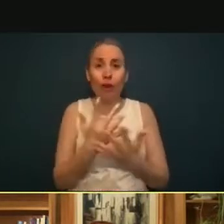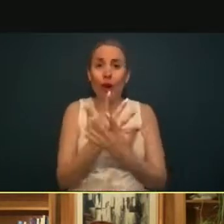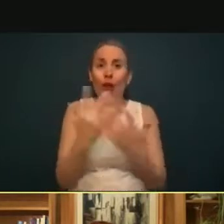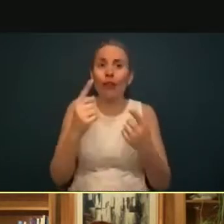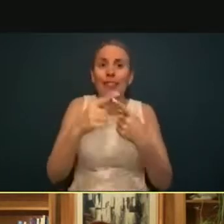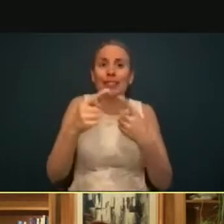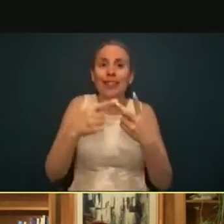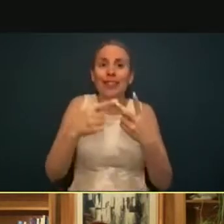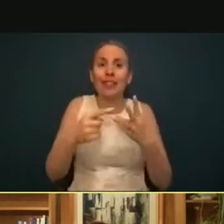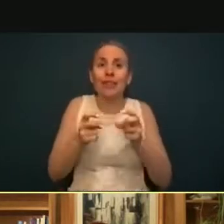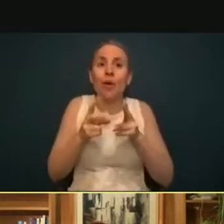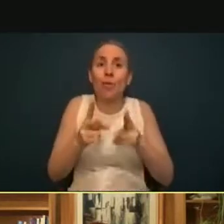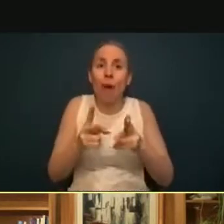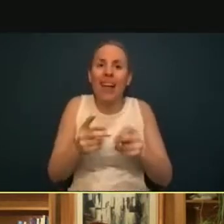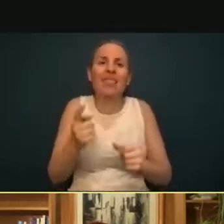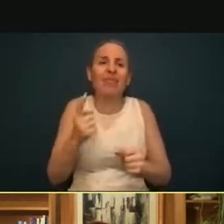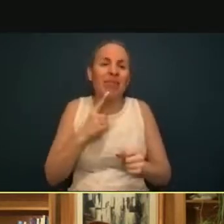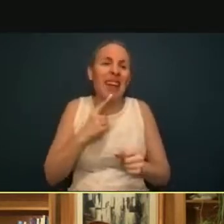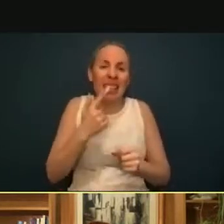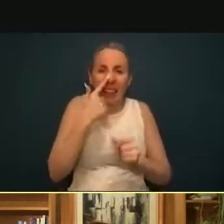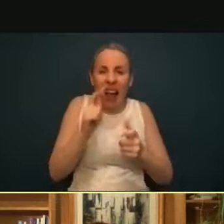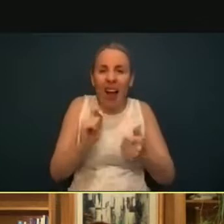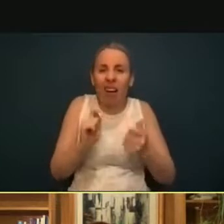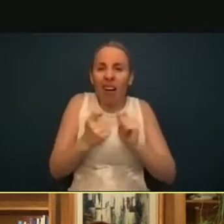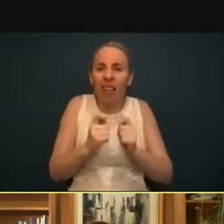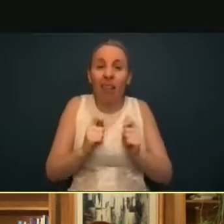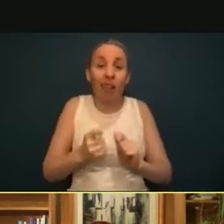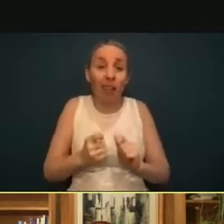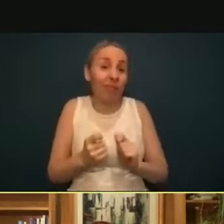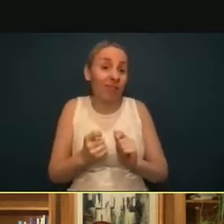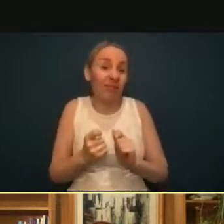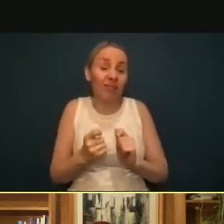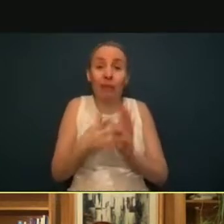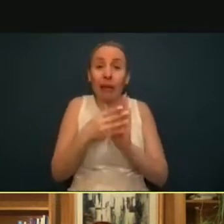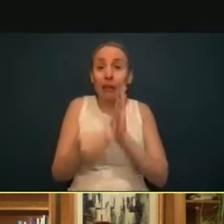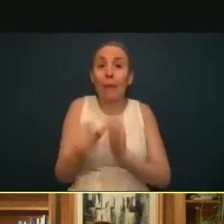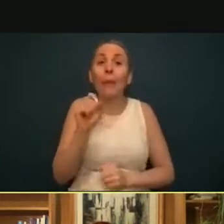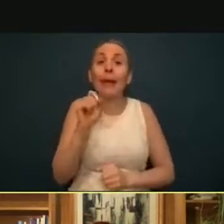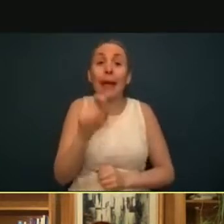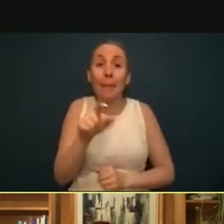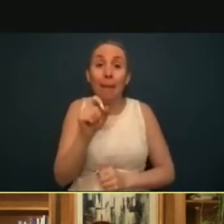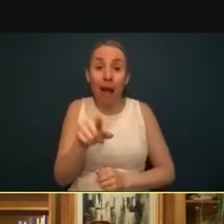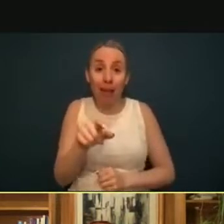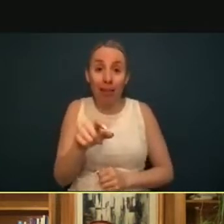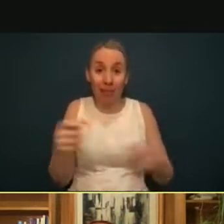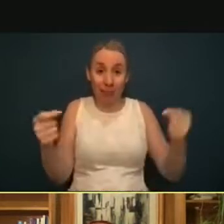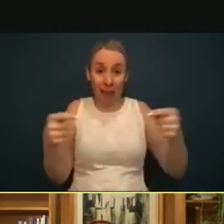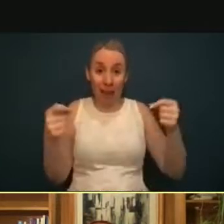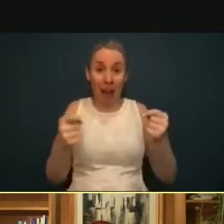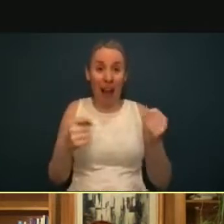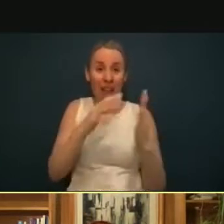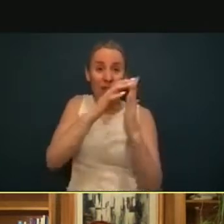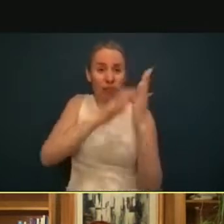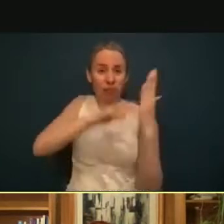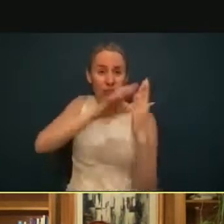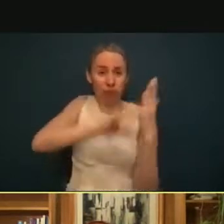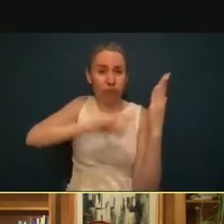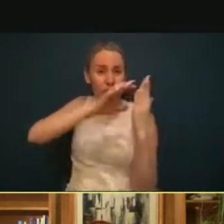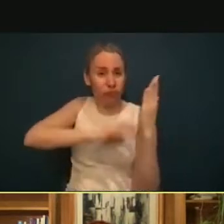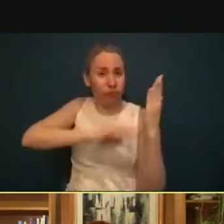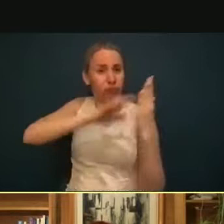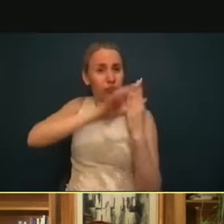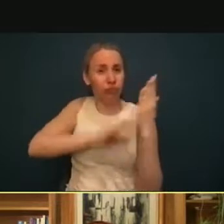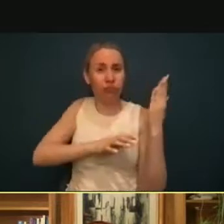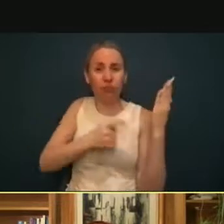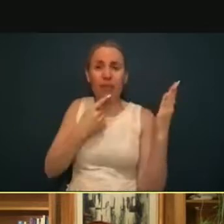can make information more accessible. For instance, in an email, if you're sending a huge email with lots of information,